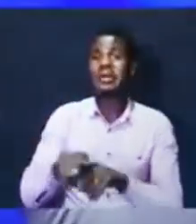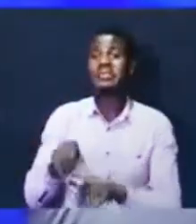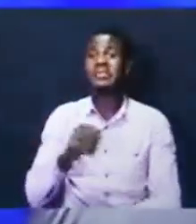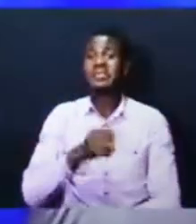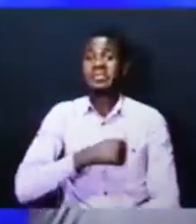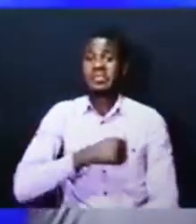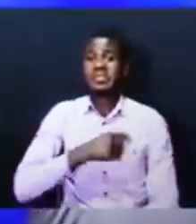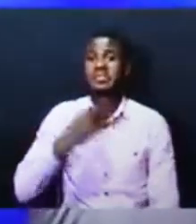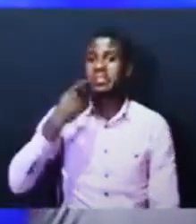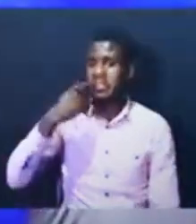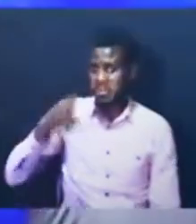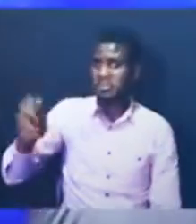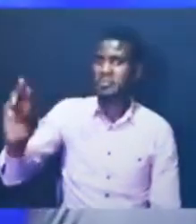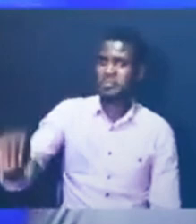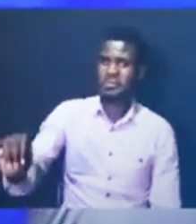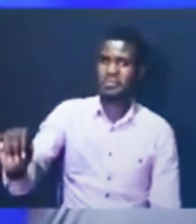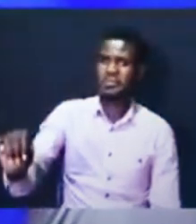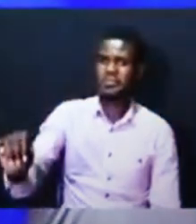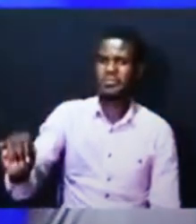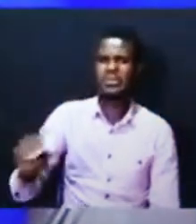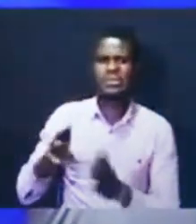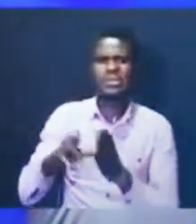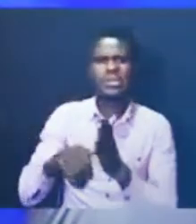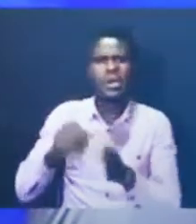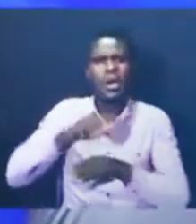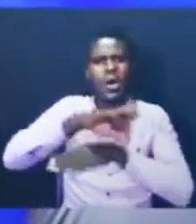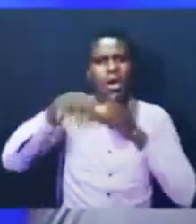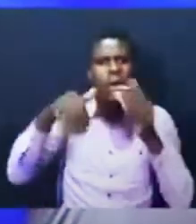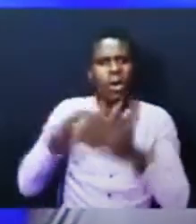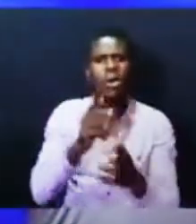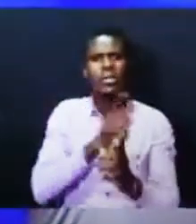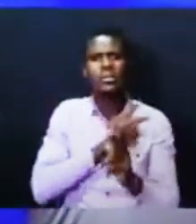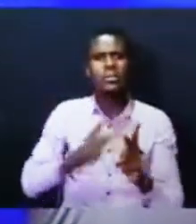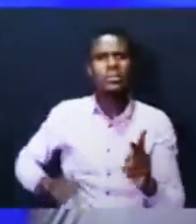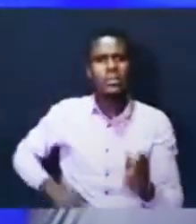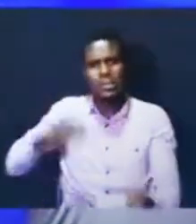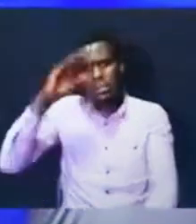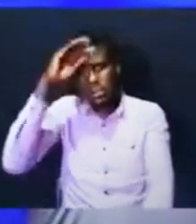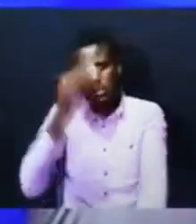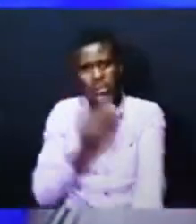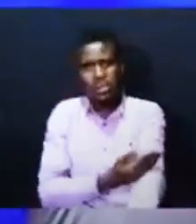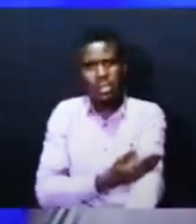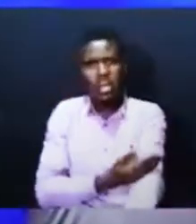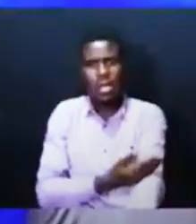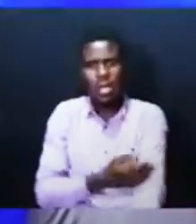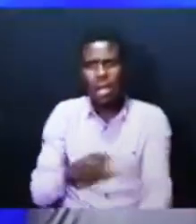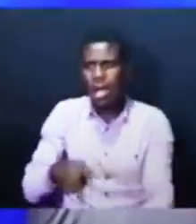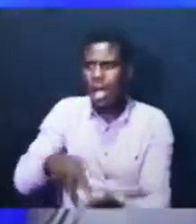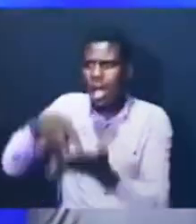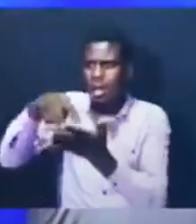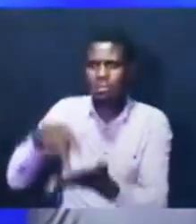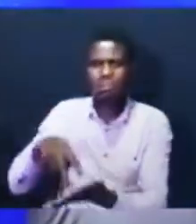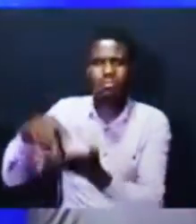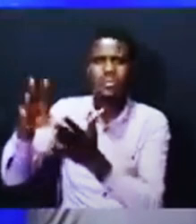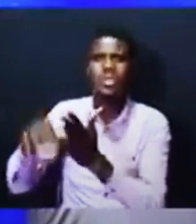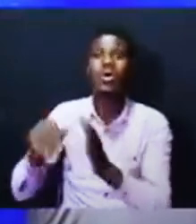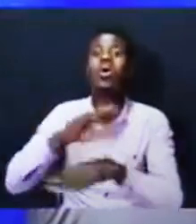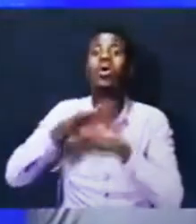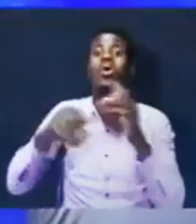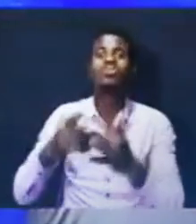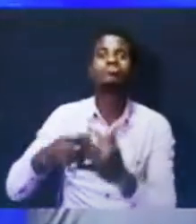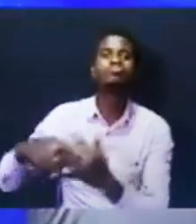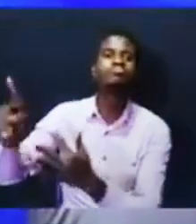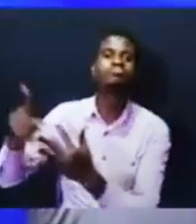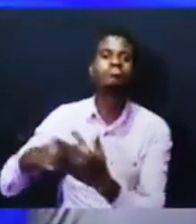Absalom had ordered. Then all the king's sons got up, mounted their mules, and fled.